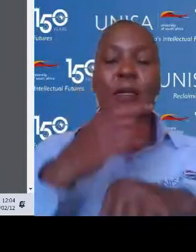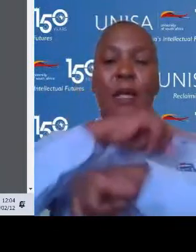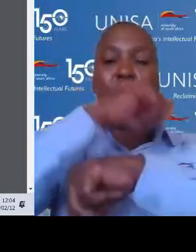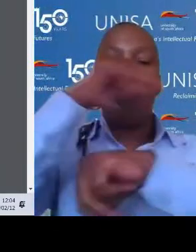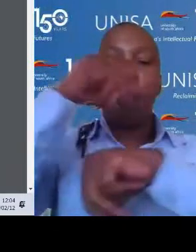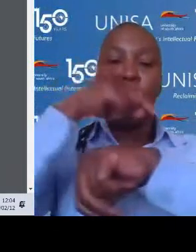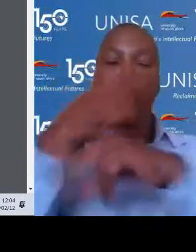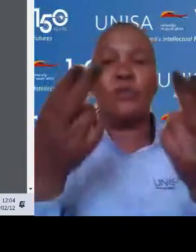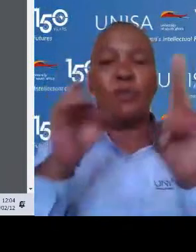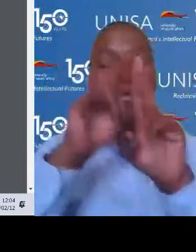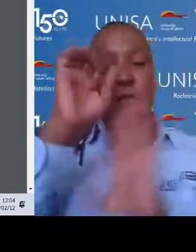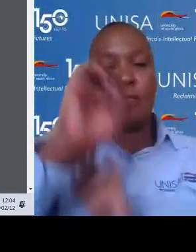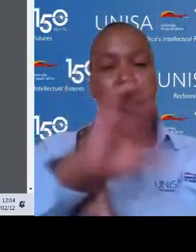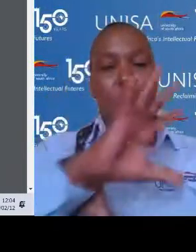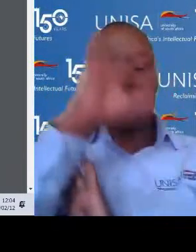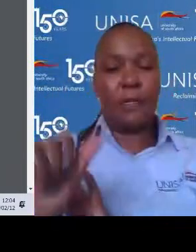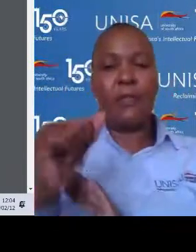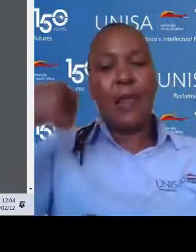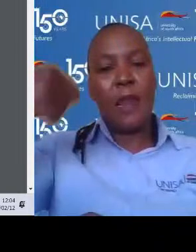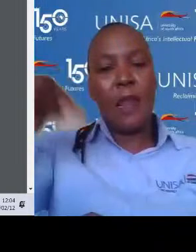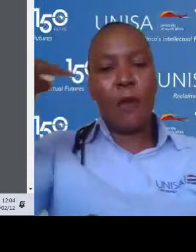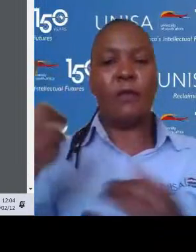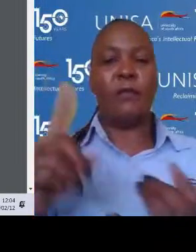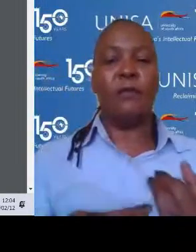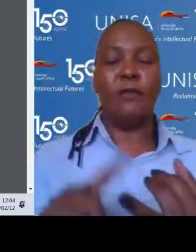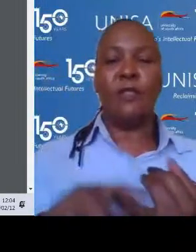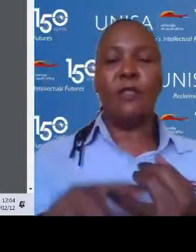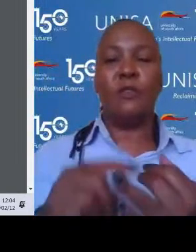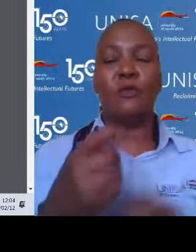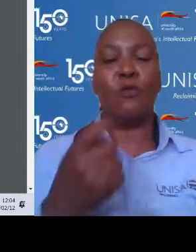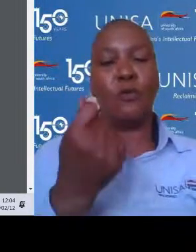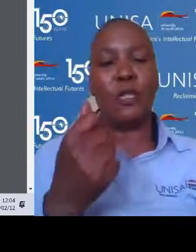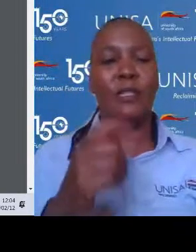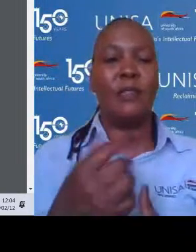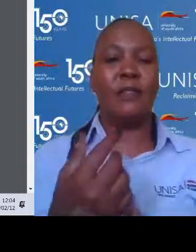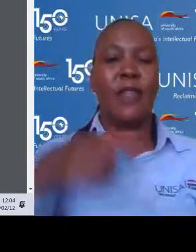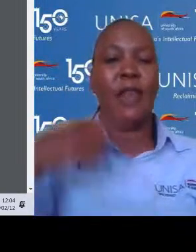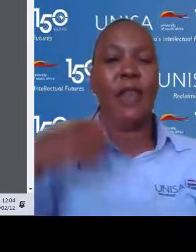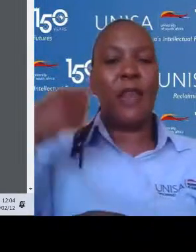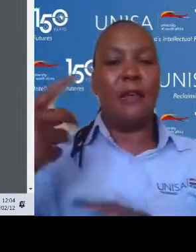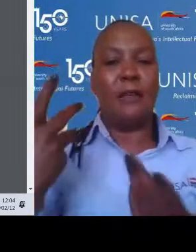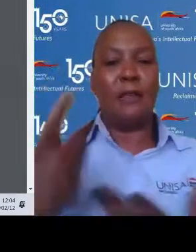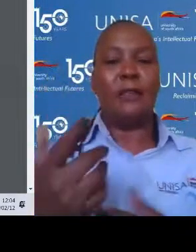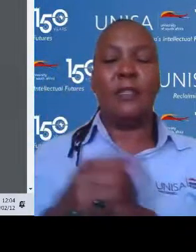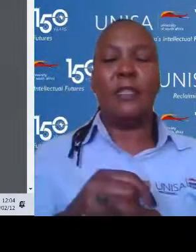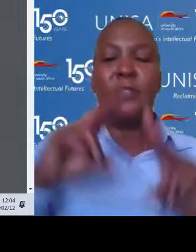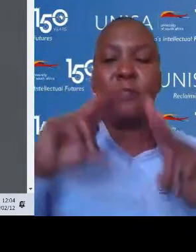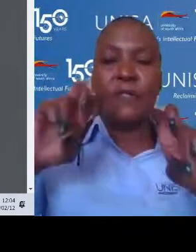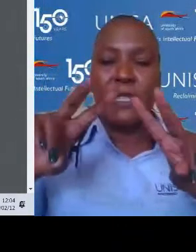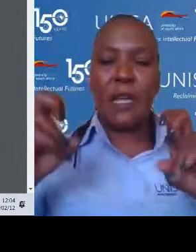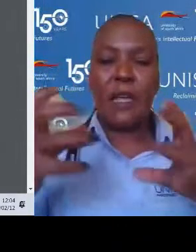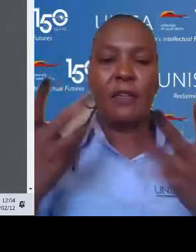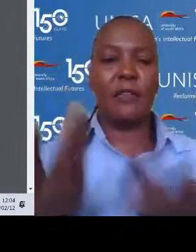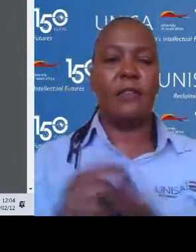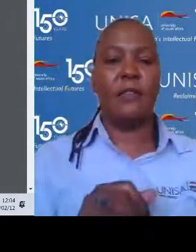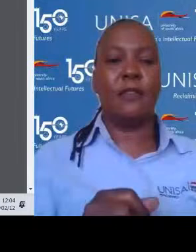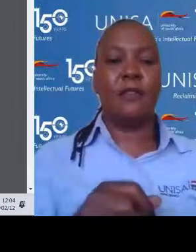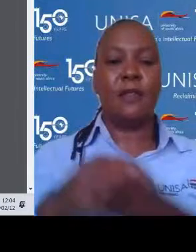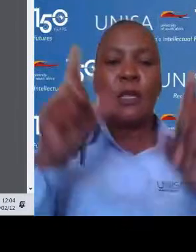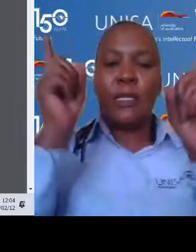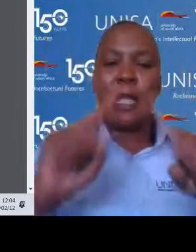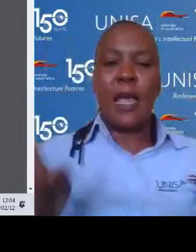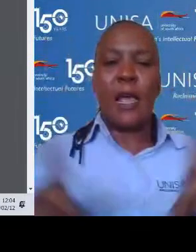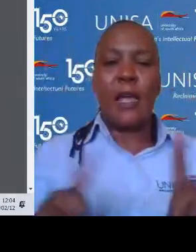university, the language of tuition, the language of research, method of tuition,